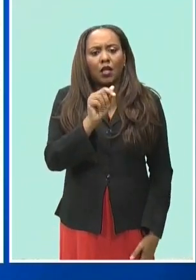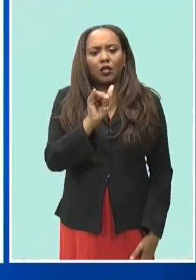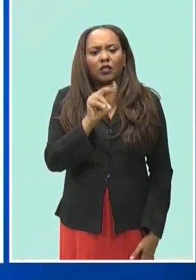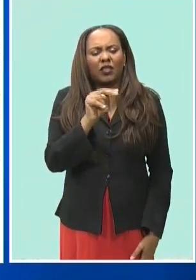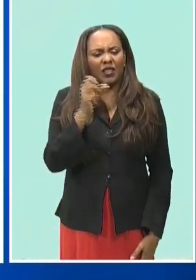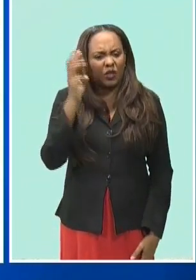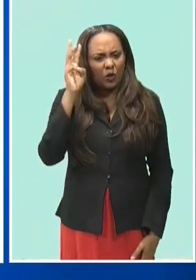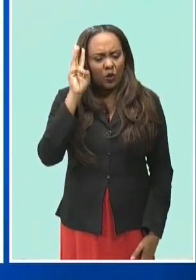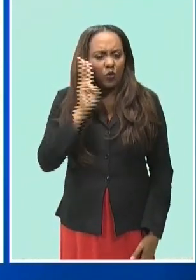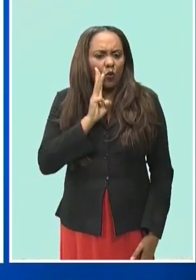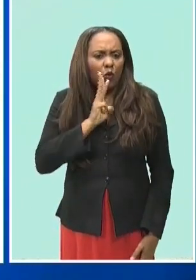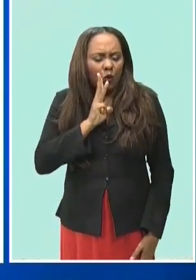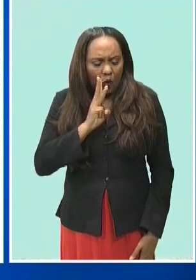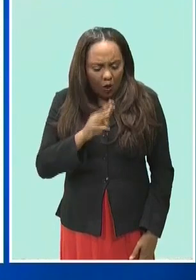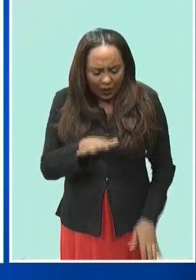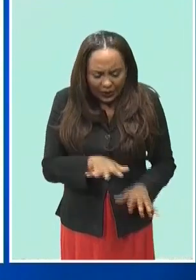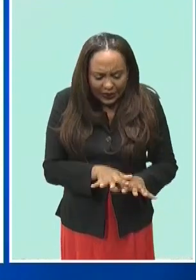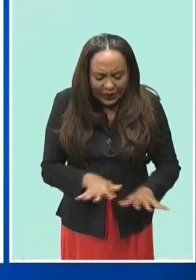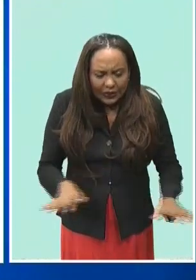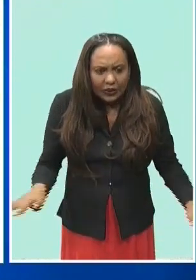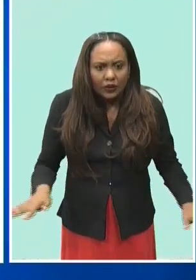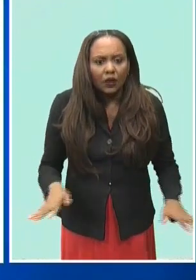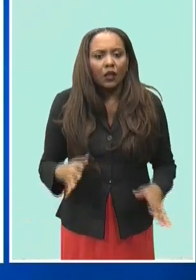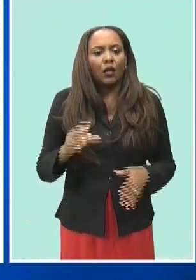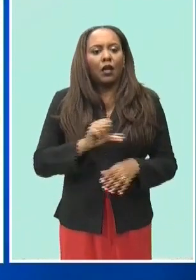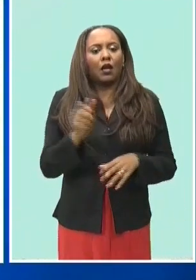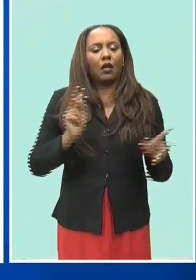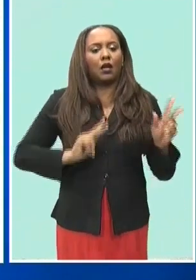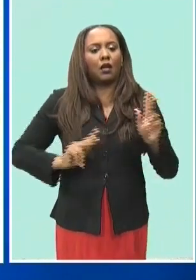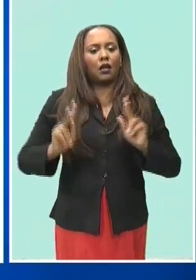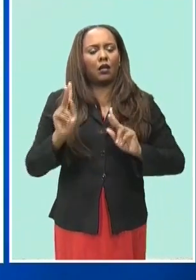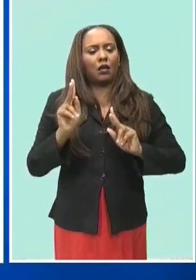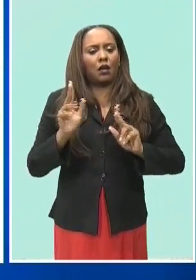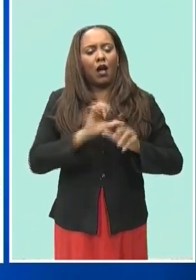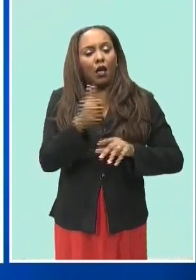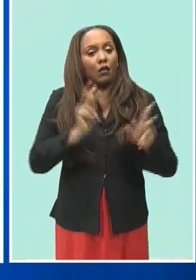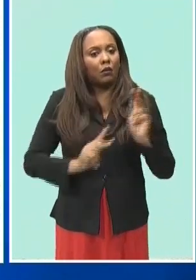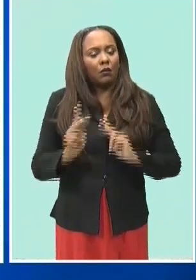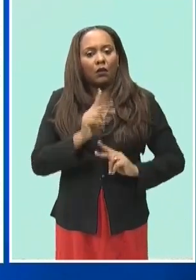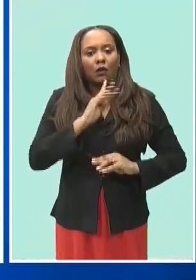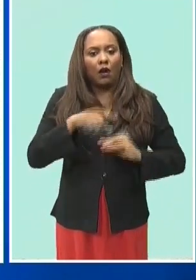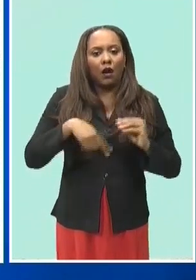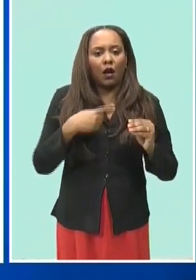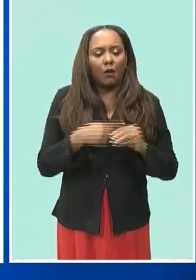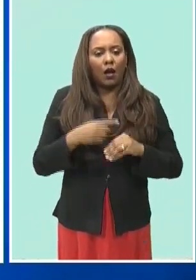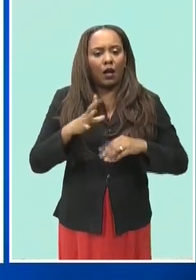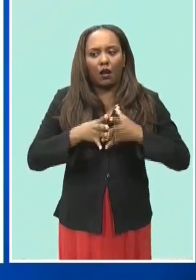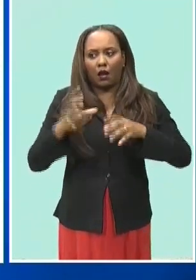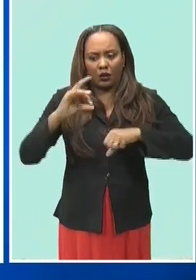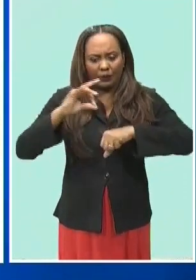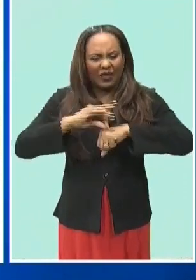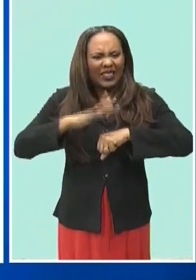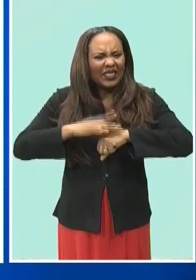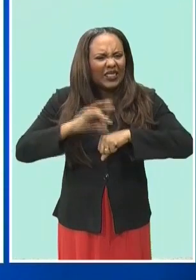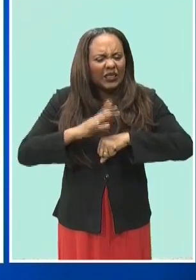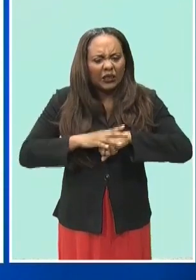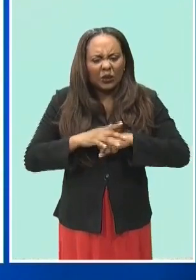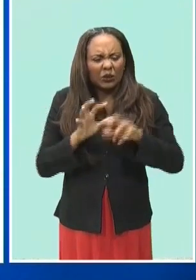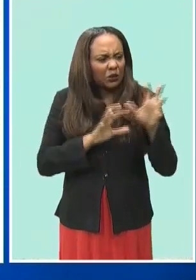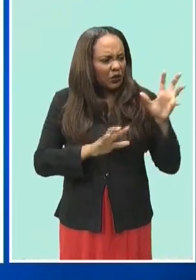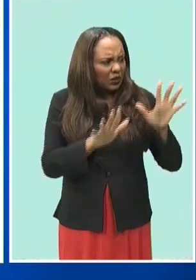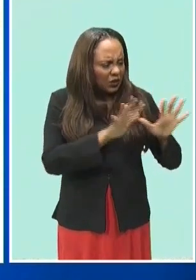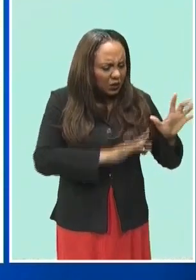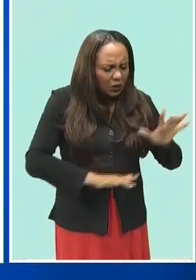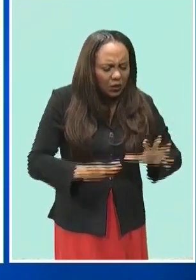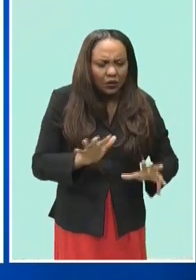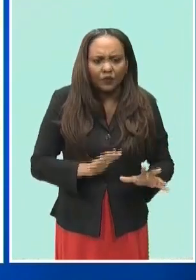of used tires that were gathering water and mosquitoes. And so immediately I said, look, it's something I could help with.